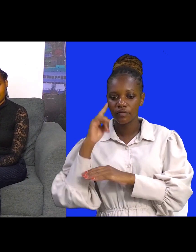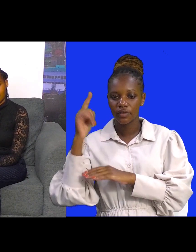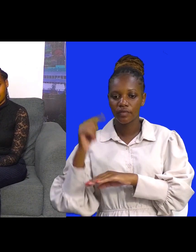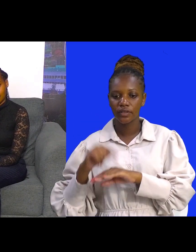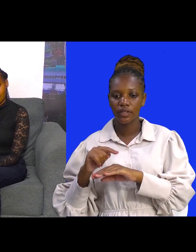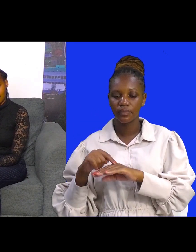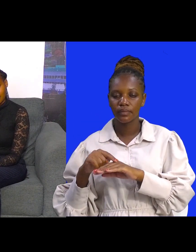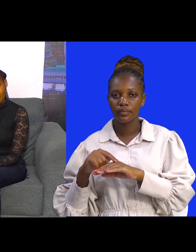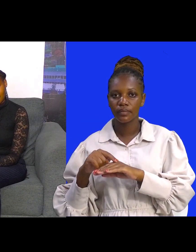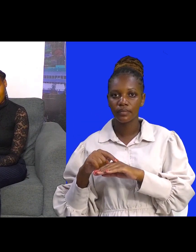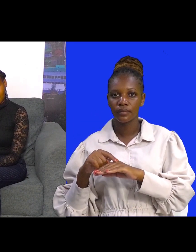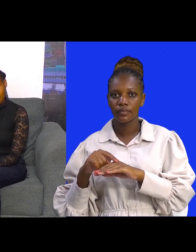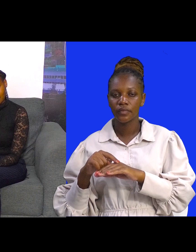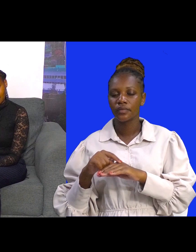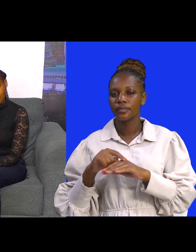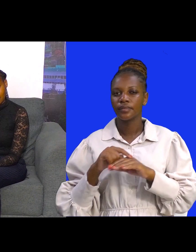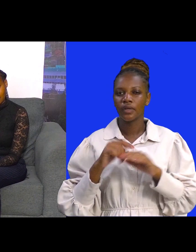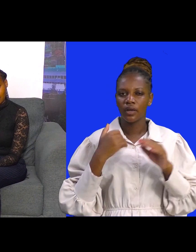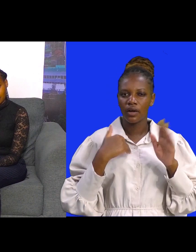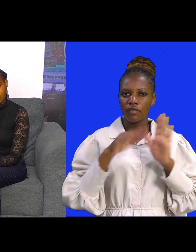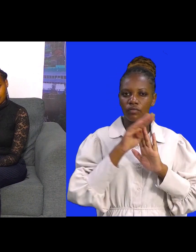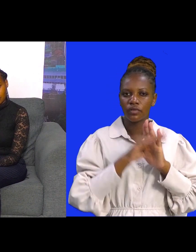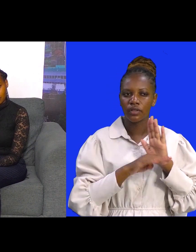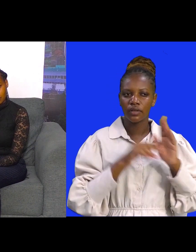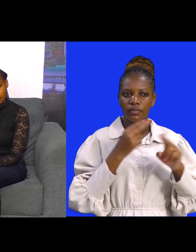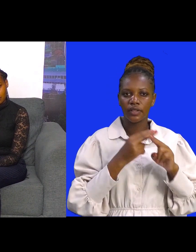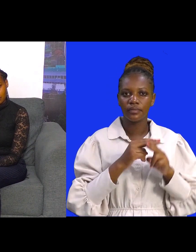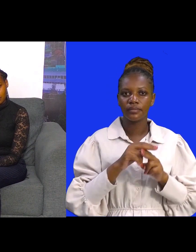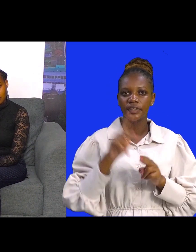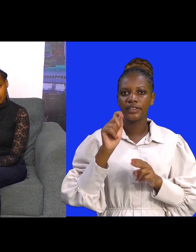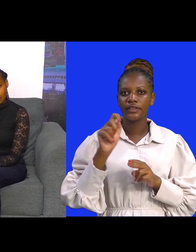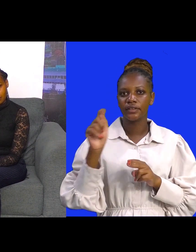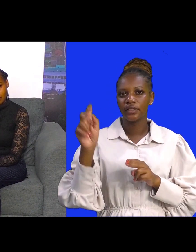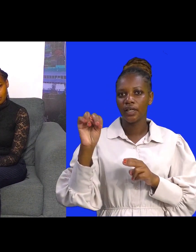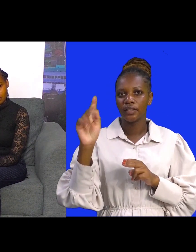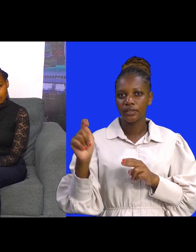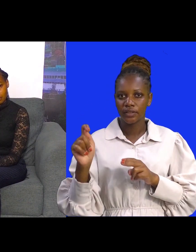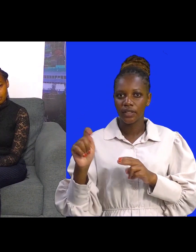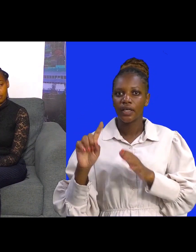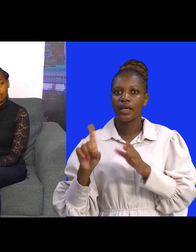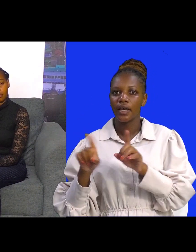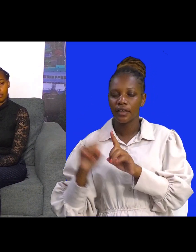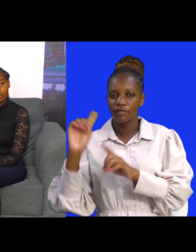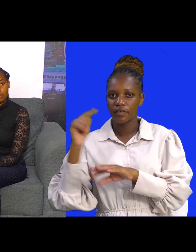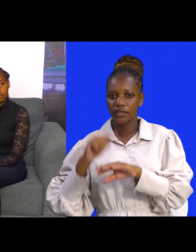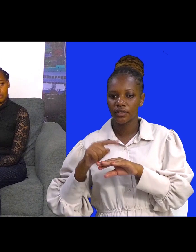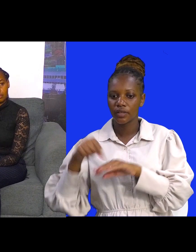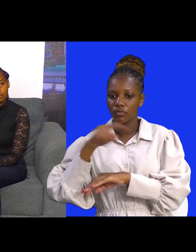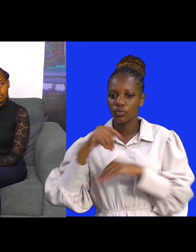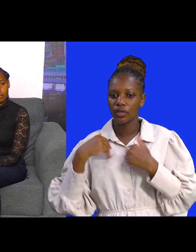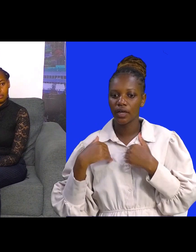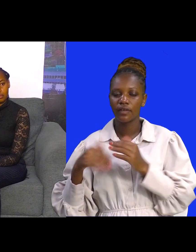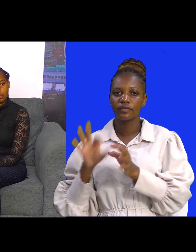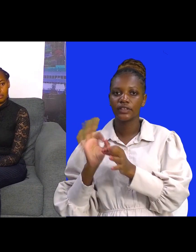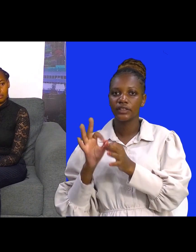tried it for the first time. It was called Through Thick and Thin by Njugush, the comedian. So for the first time, we